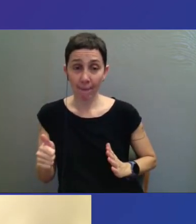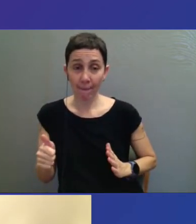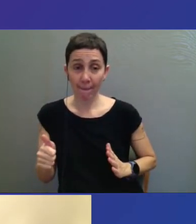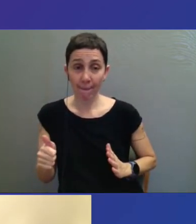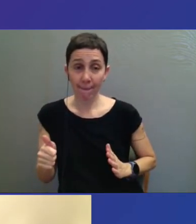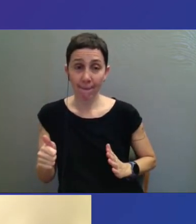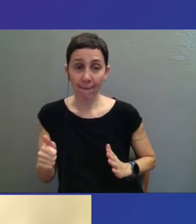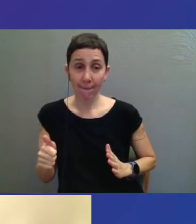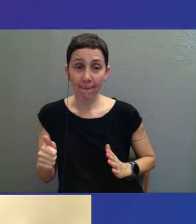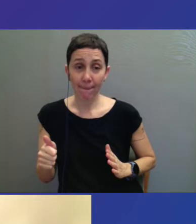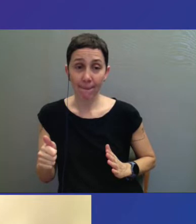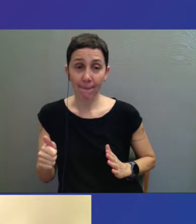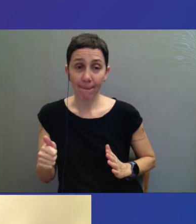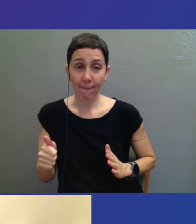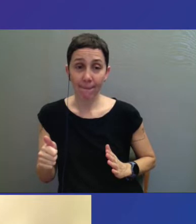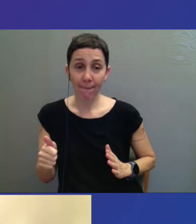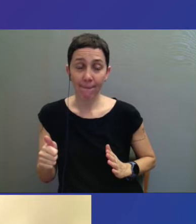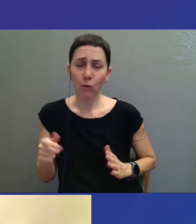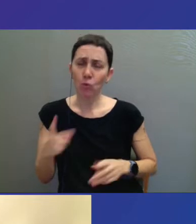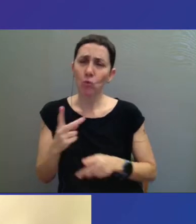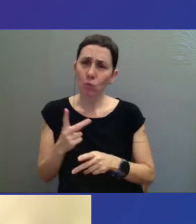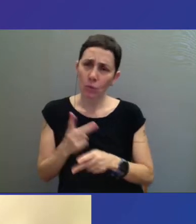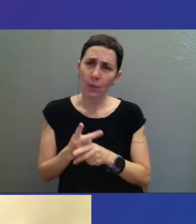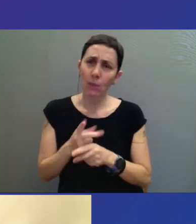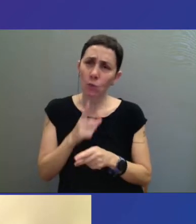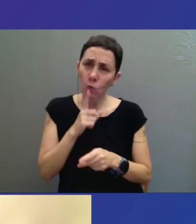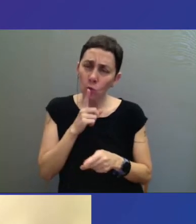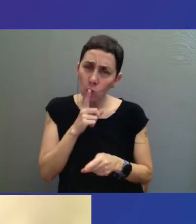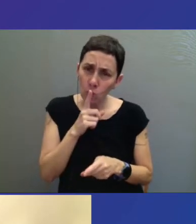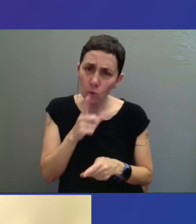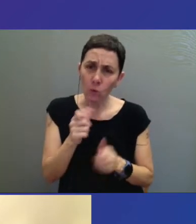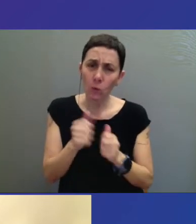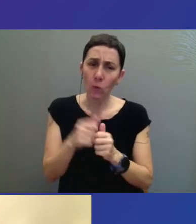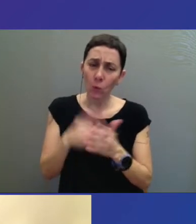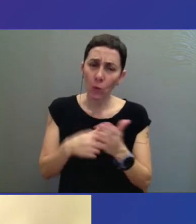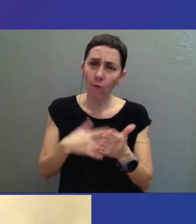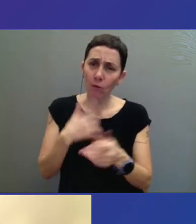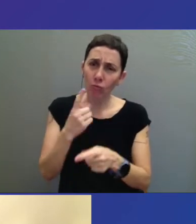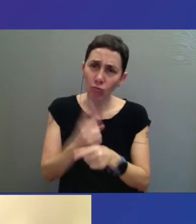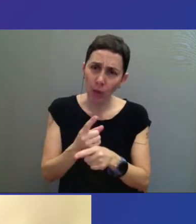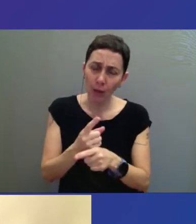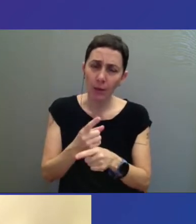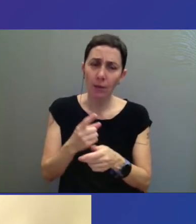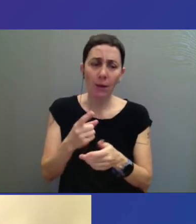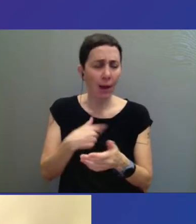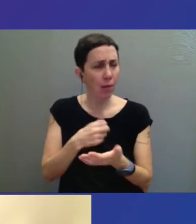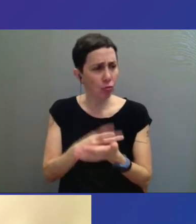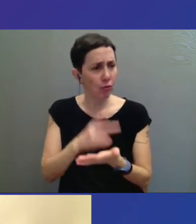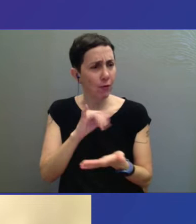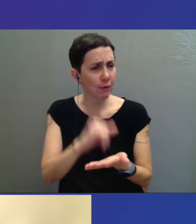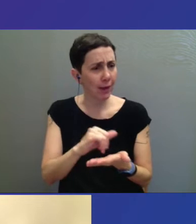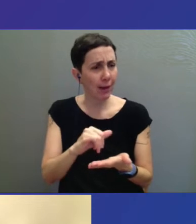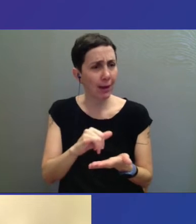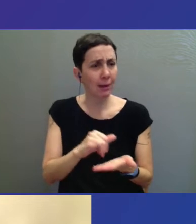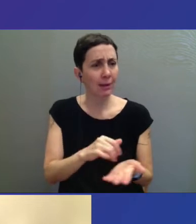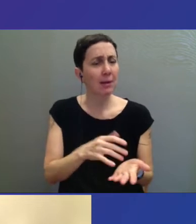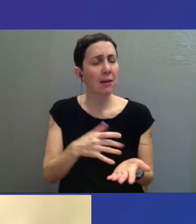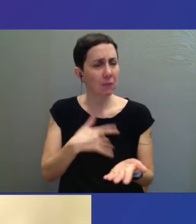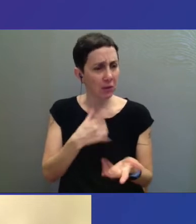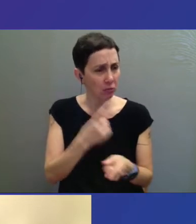you stay true to what you approve of and what you don't approve of, what feels good in the moment, and